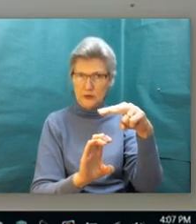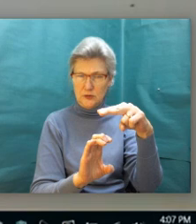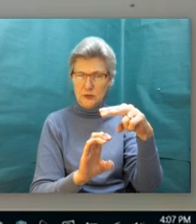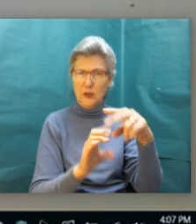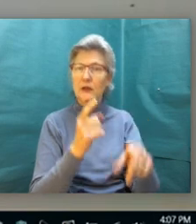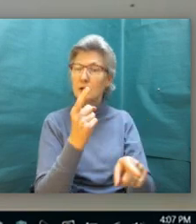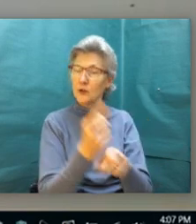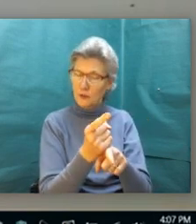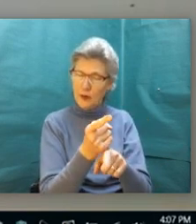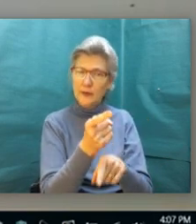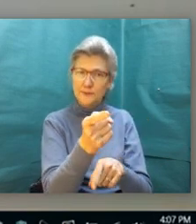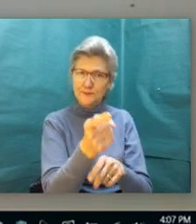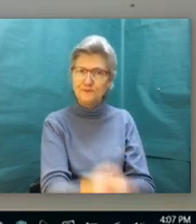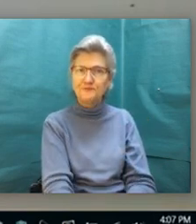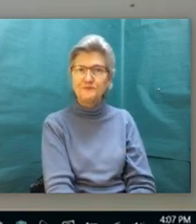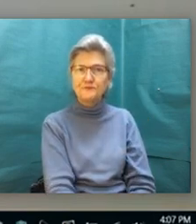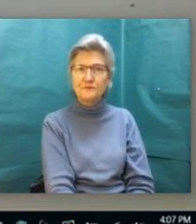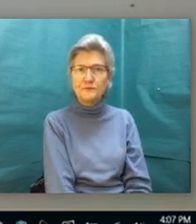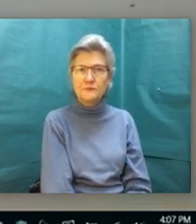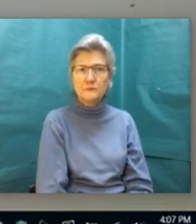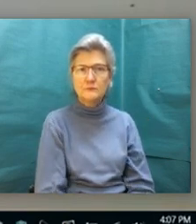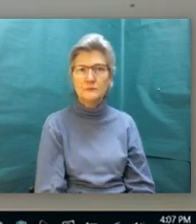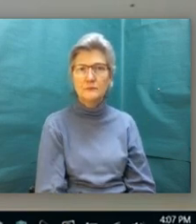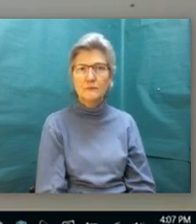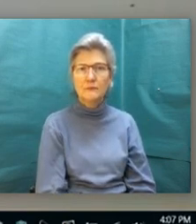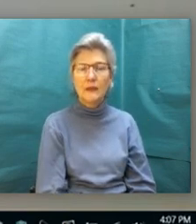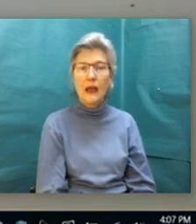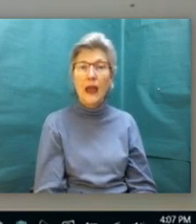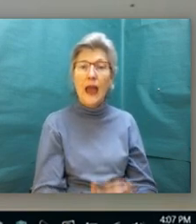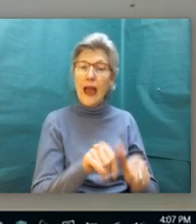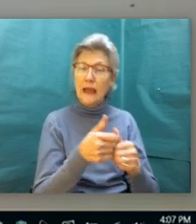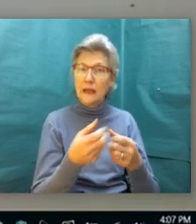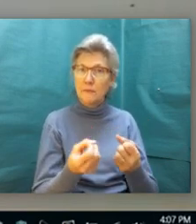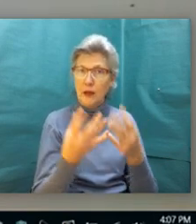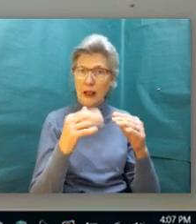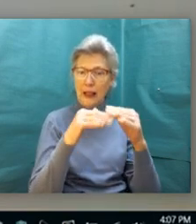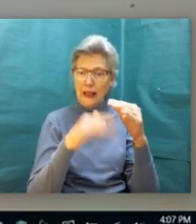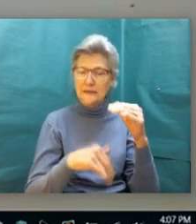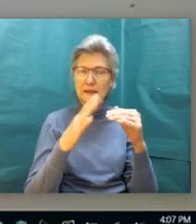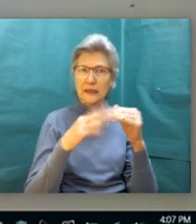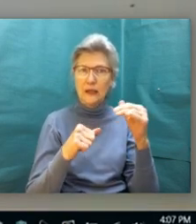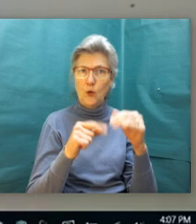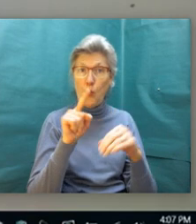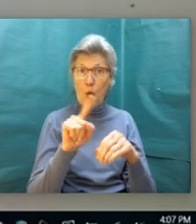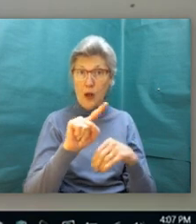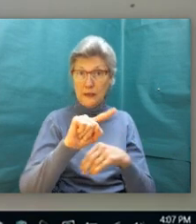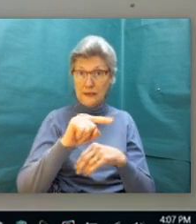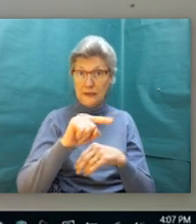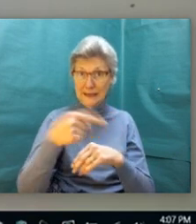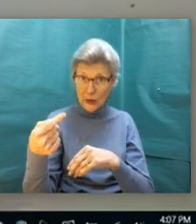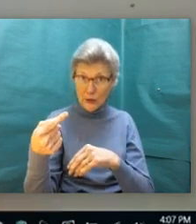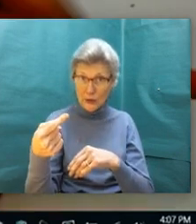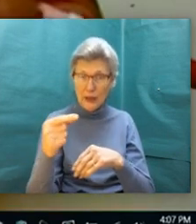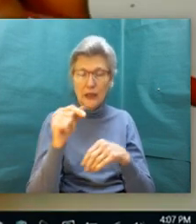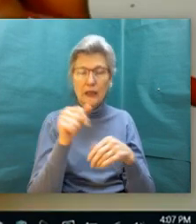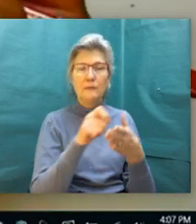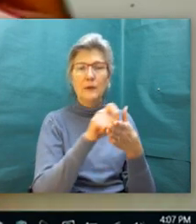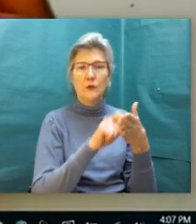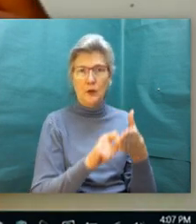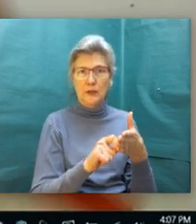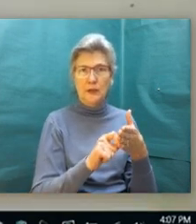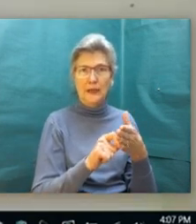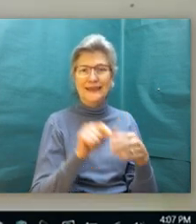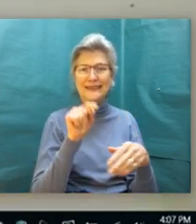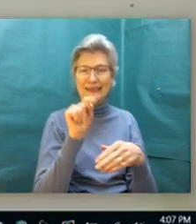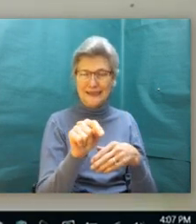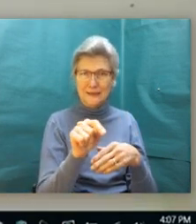out of 100, you would be correct. Any amount that's less than one whole dollar can then be written as a decimal or